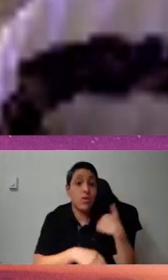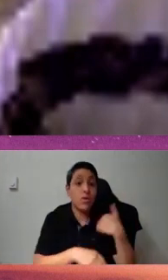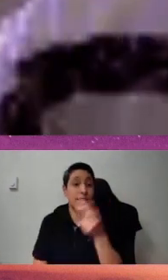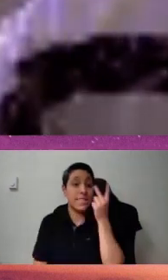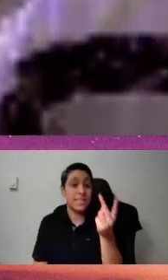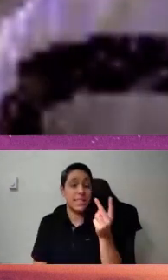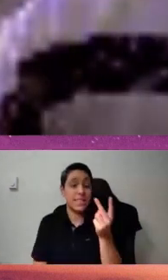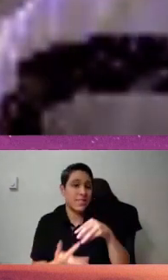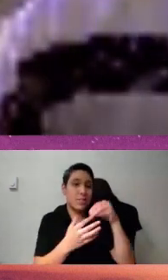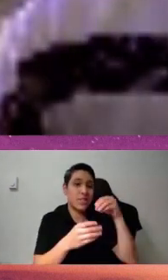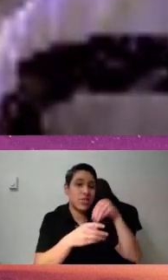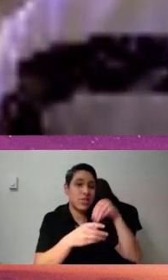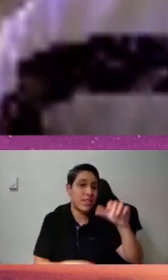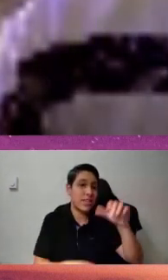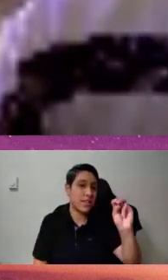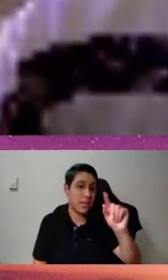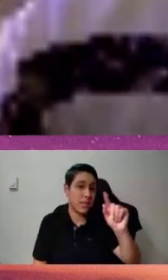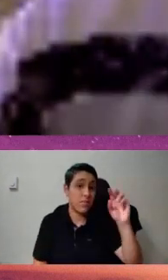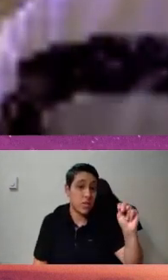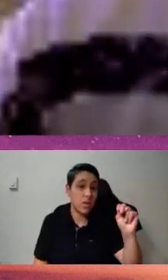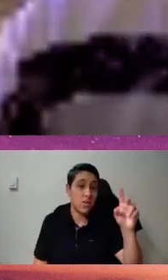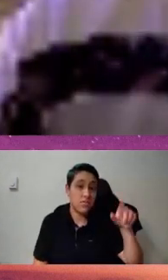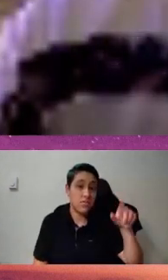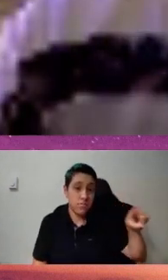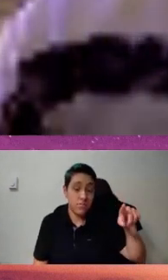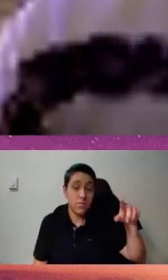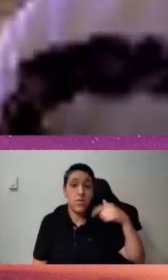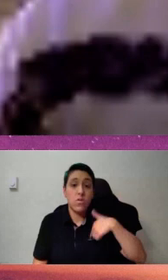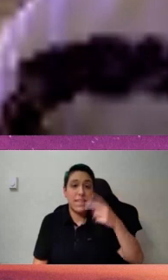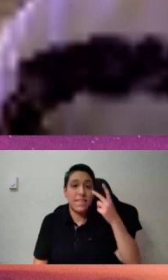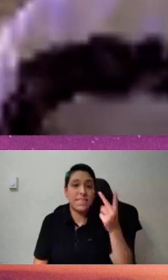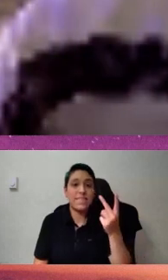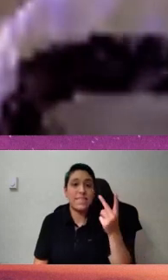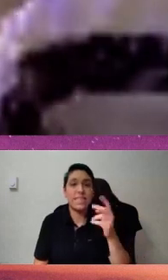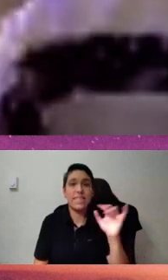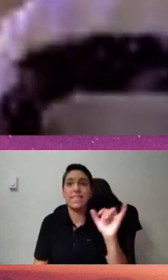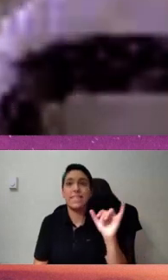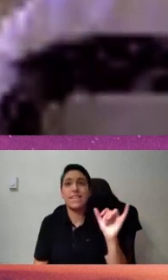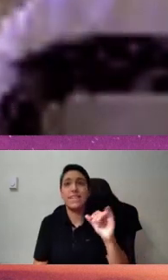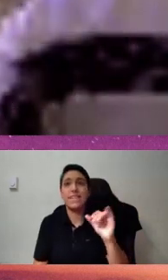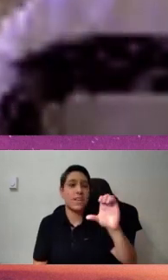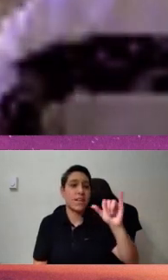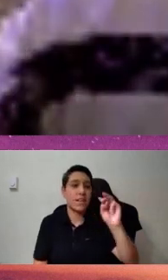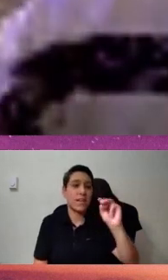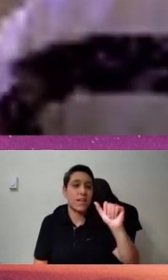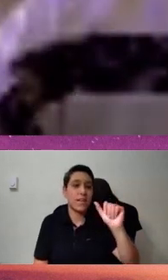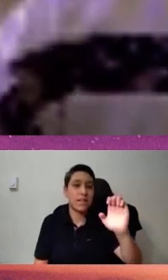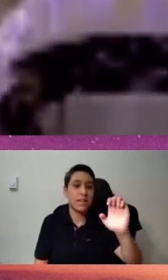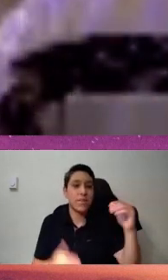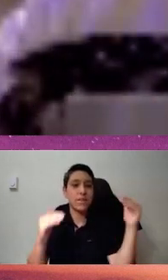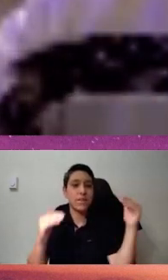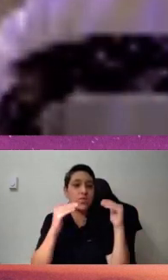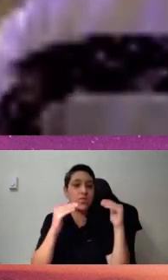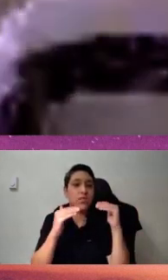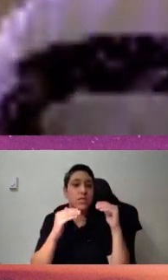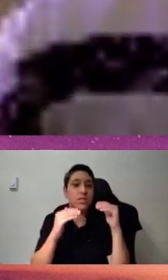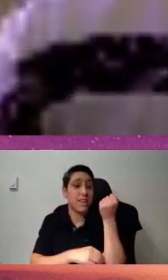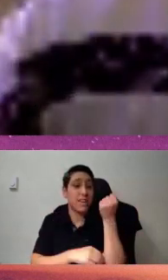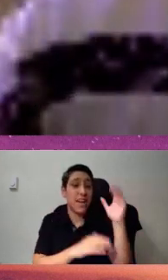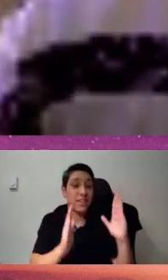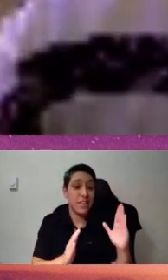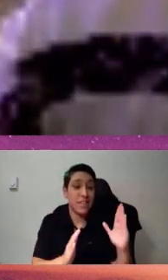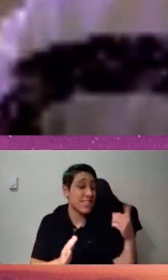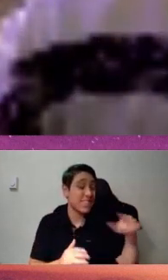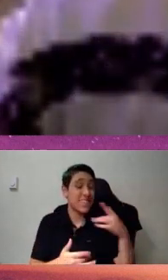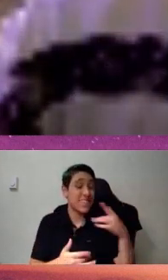nature activists, a lot of climate and justice activists, etc., are murdered in those spaces.